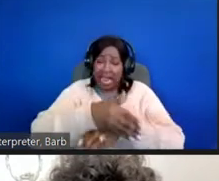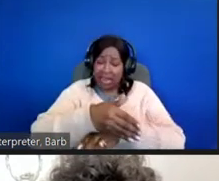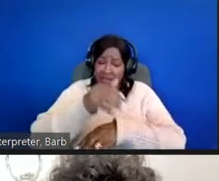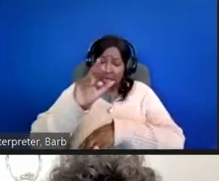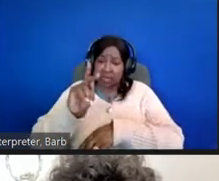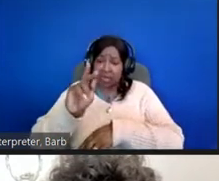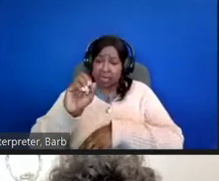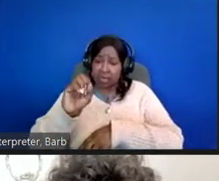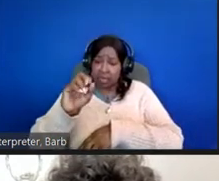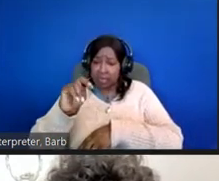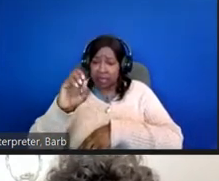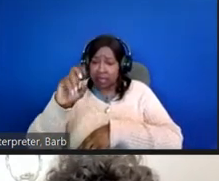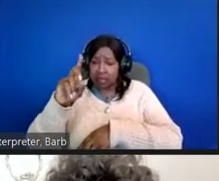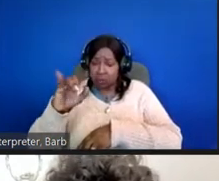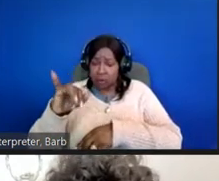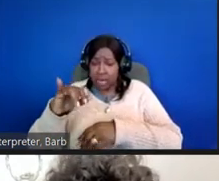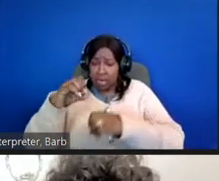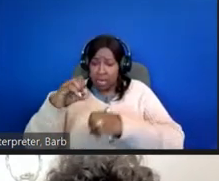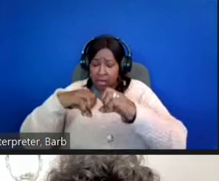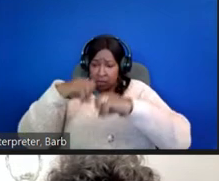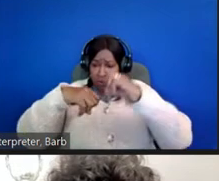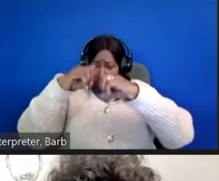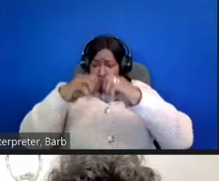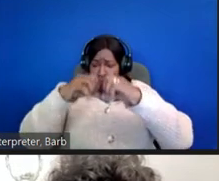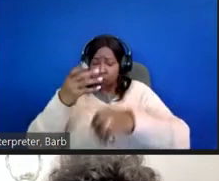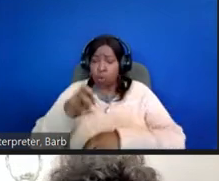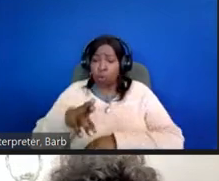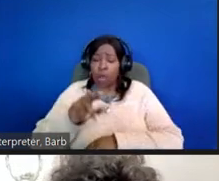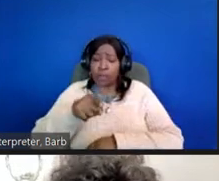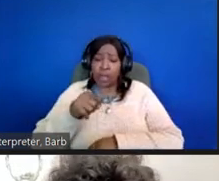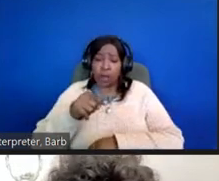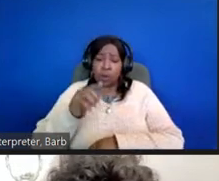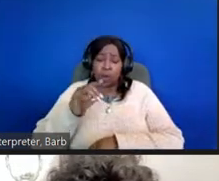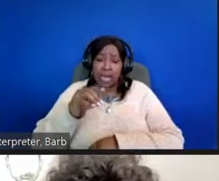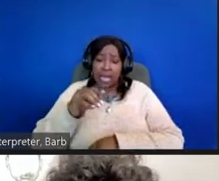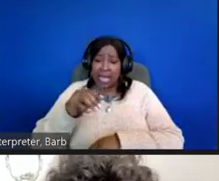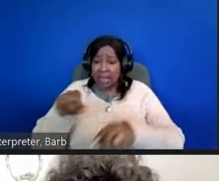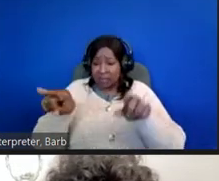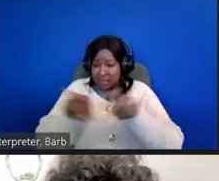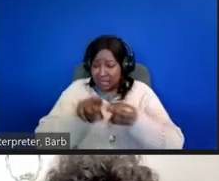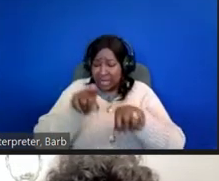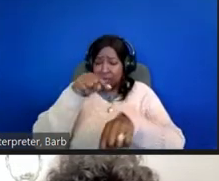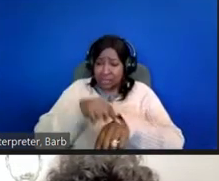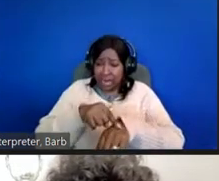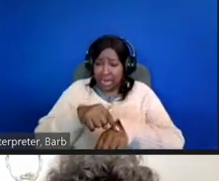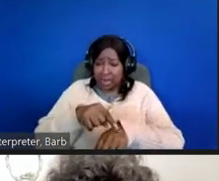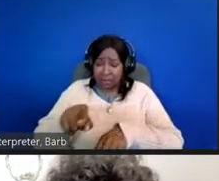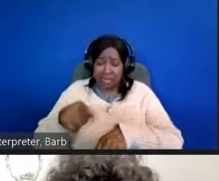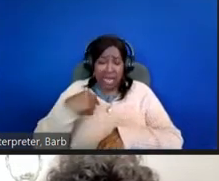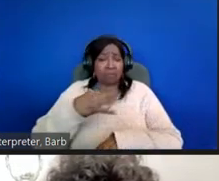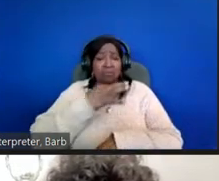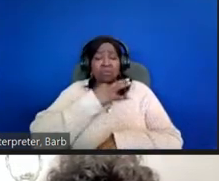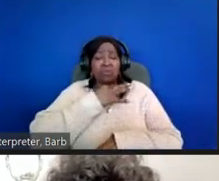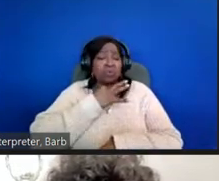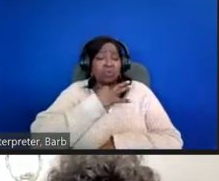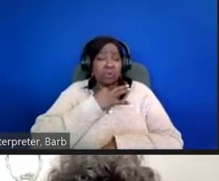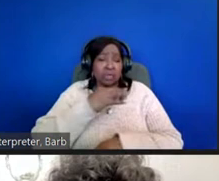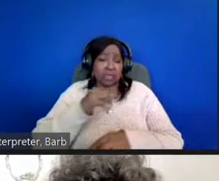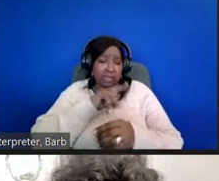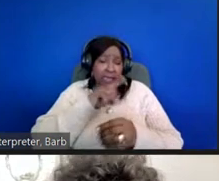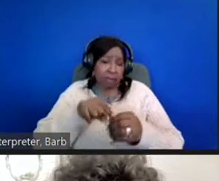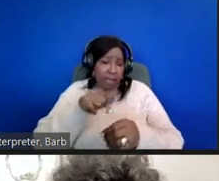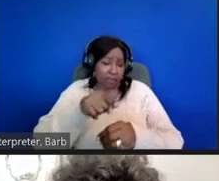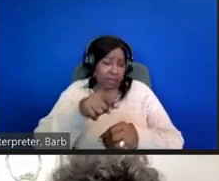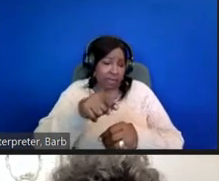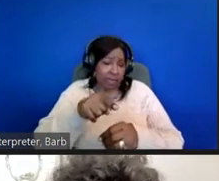construction, or are they going to, you know, be out of commission at the same time the Kennedy's under? I was just curious about the staging of that,